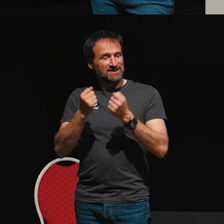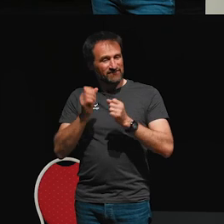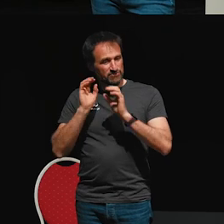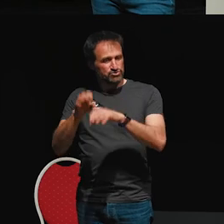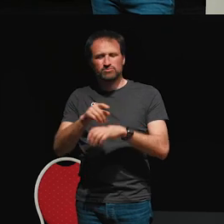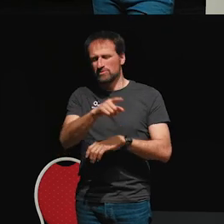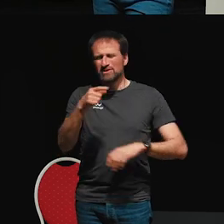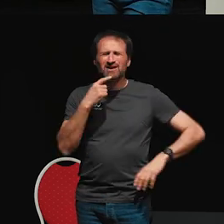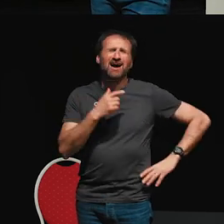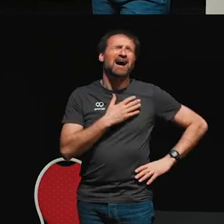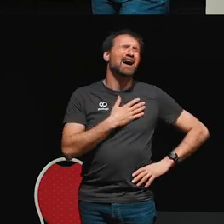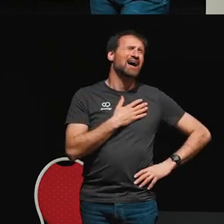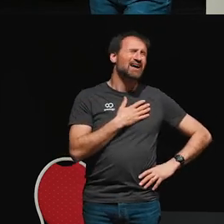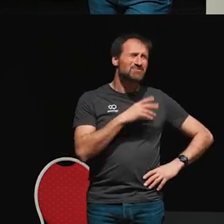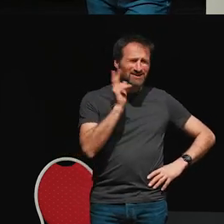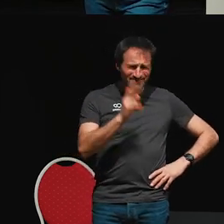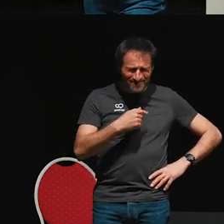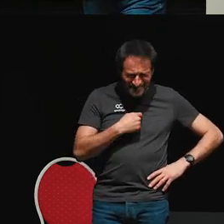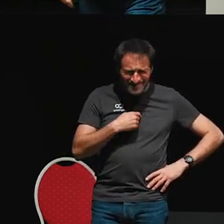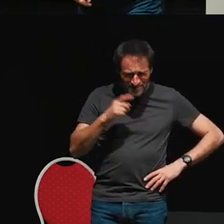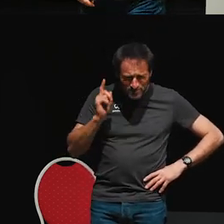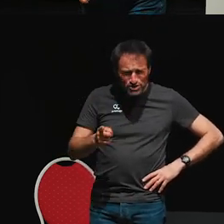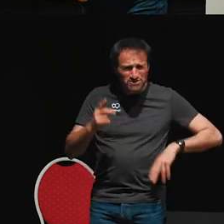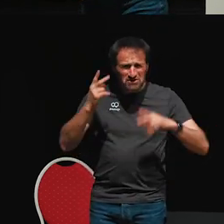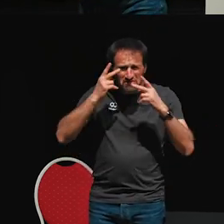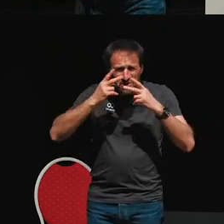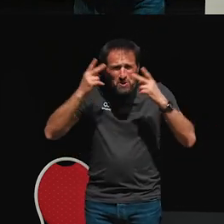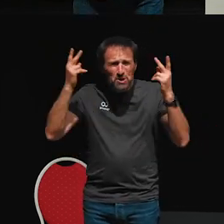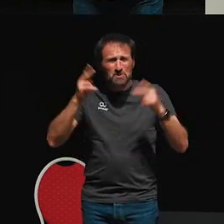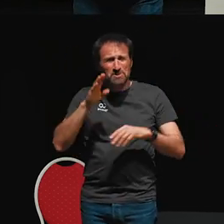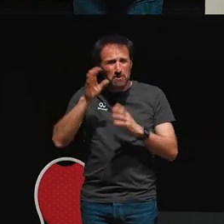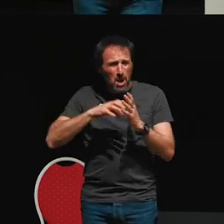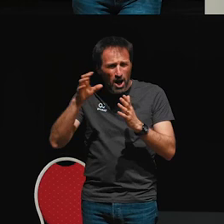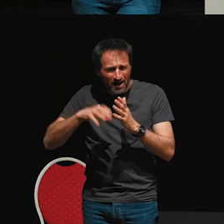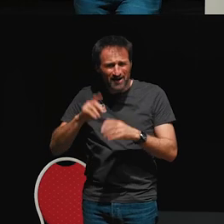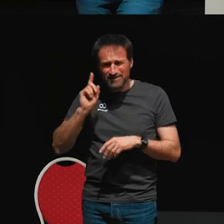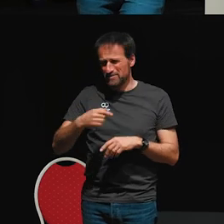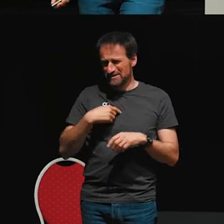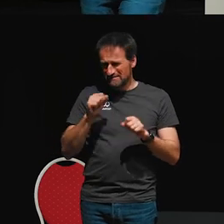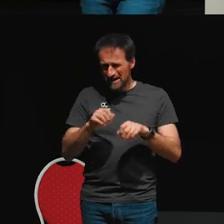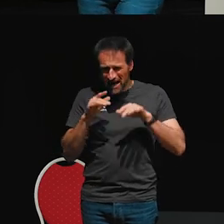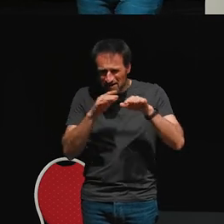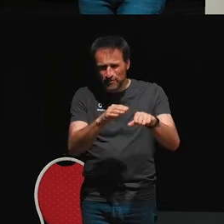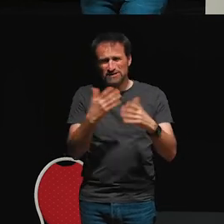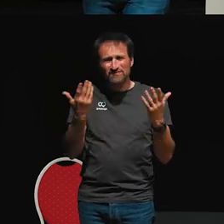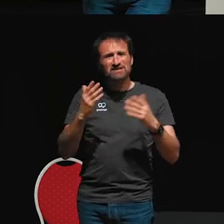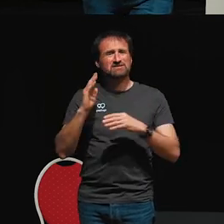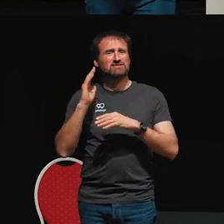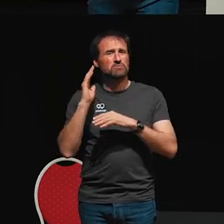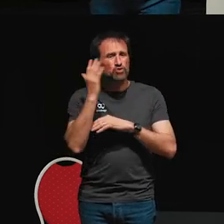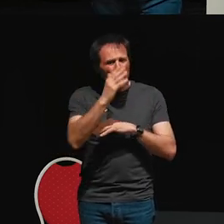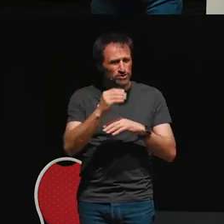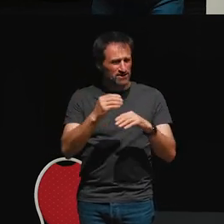but like, do I really have to be like famous blogger to influence this thing? Do I have to know people to call for the